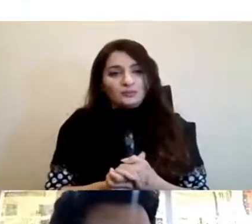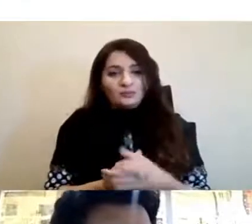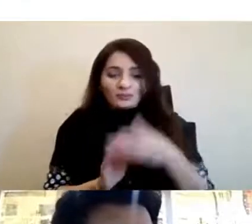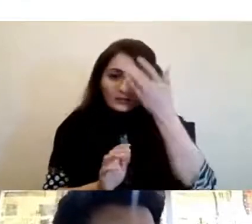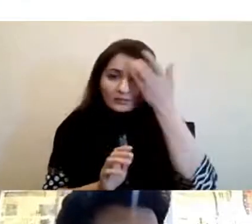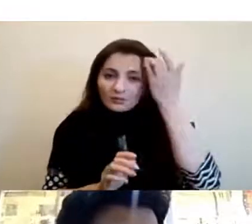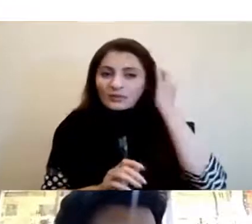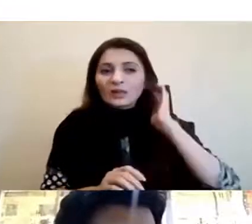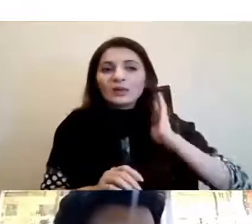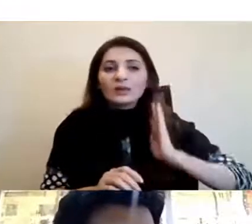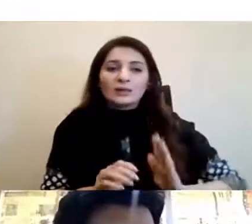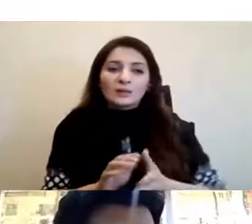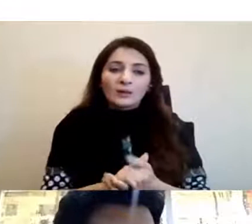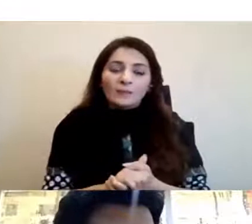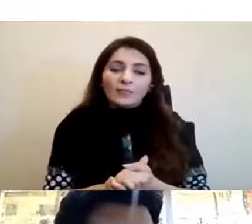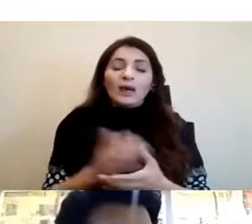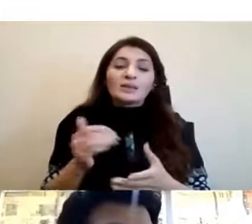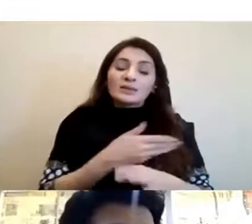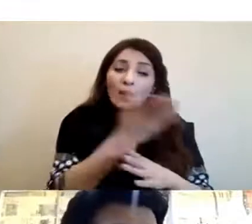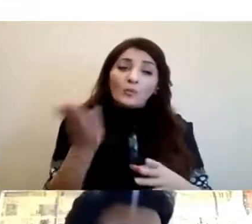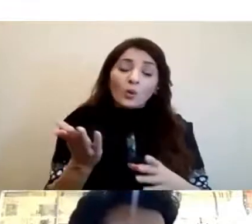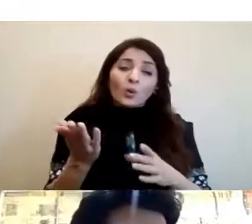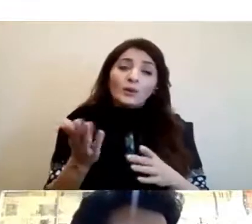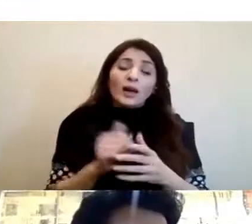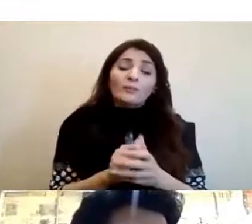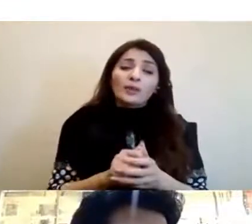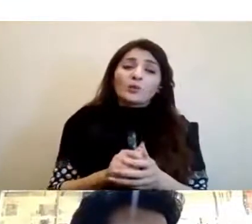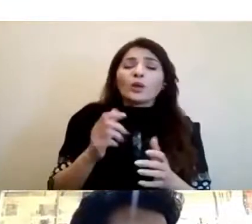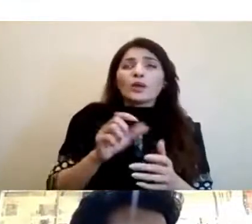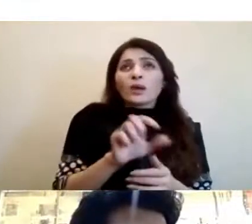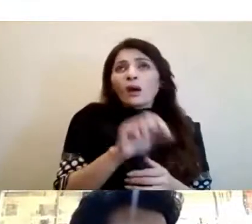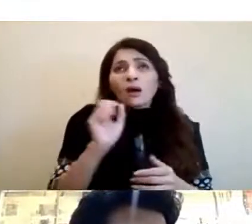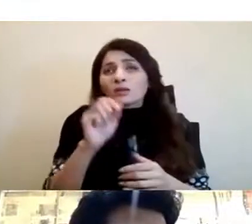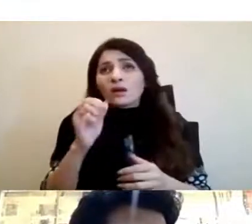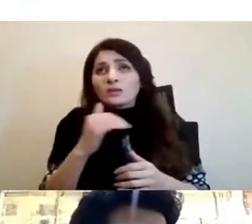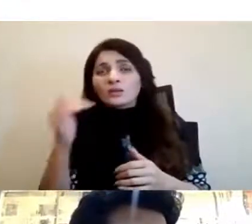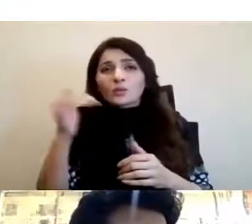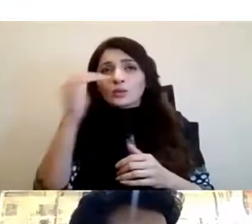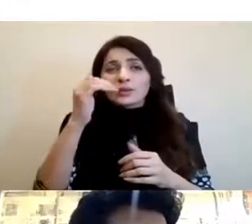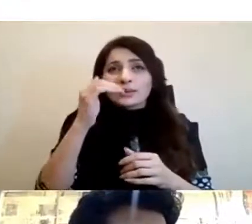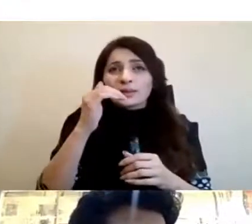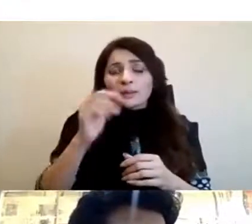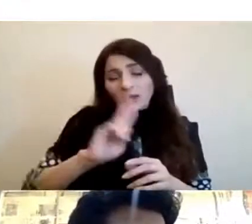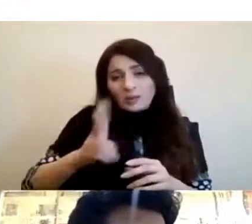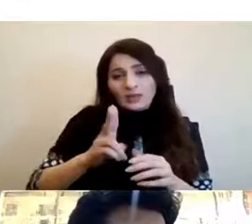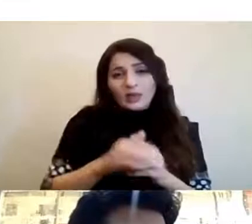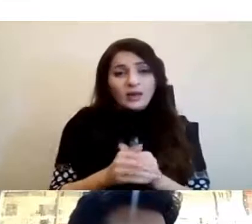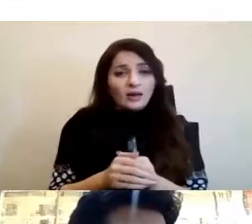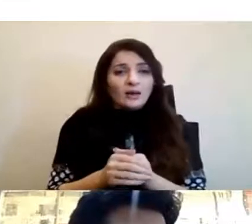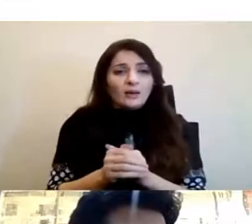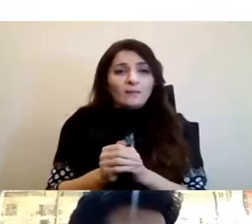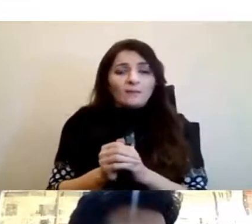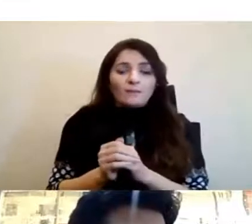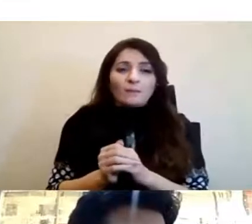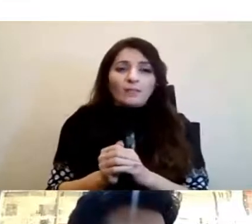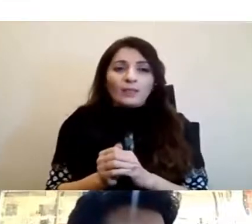everyone has shared some of the significant progress and improvements we've seen over the last year in this space. I